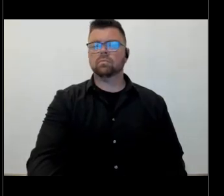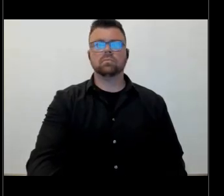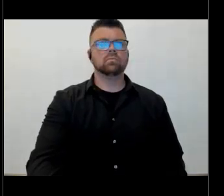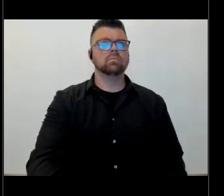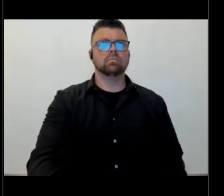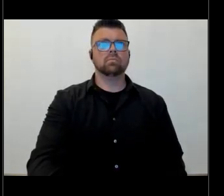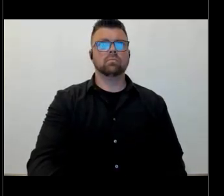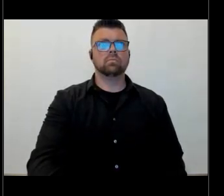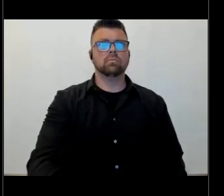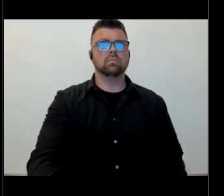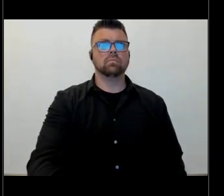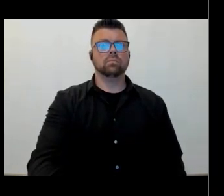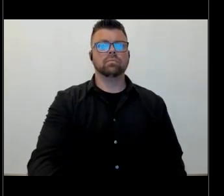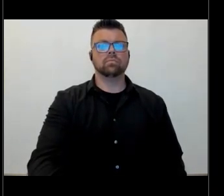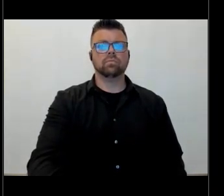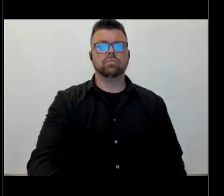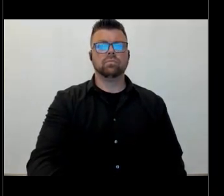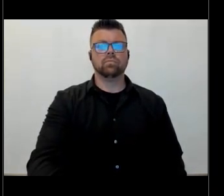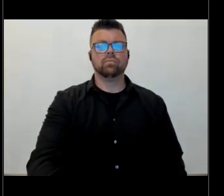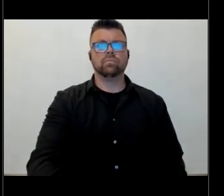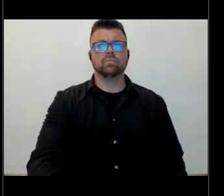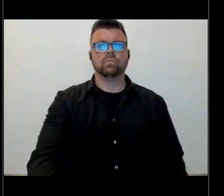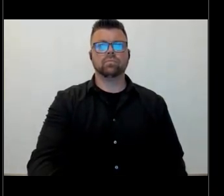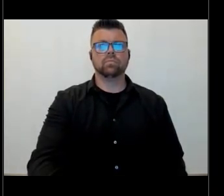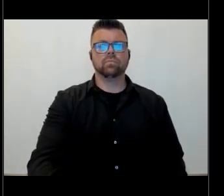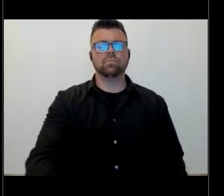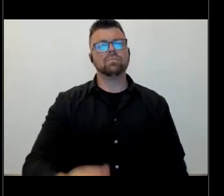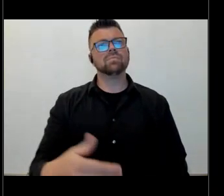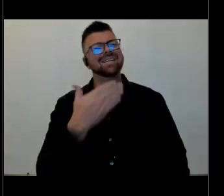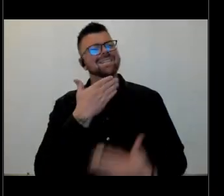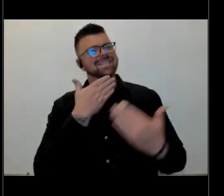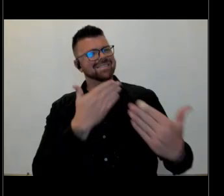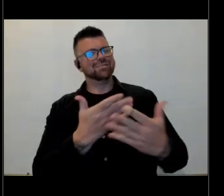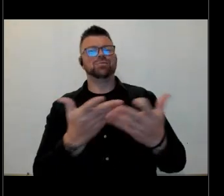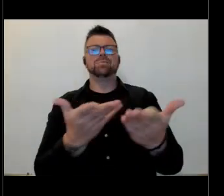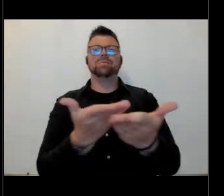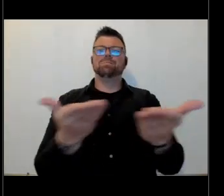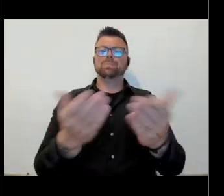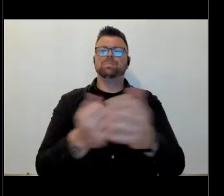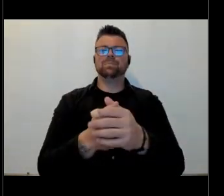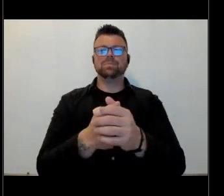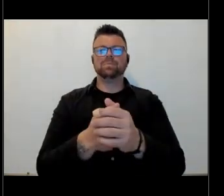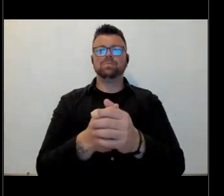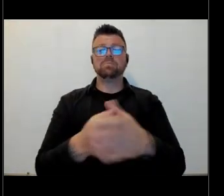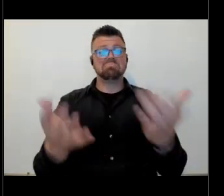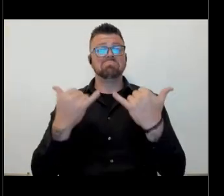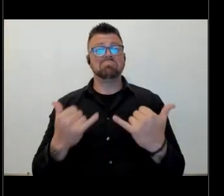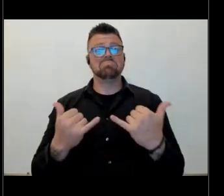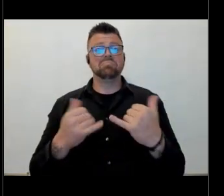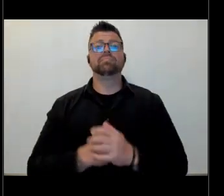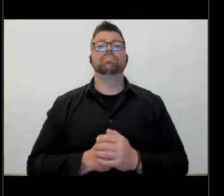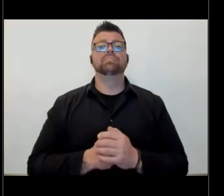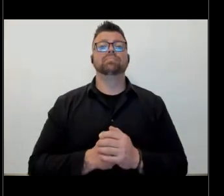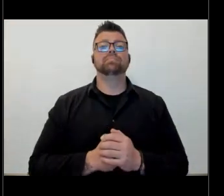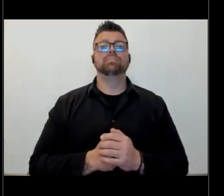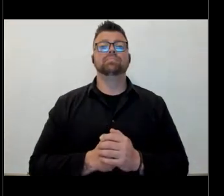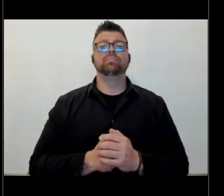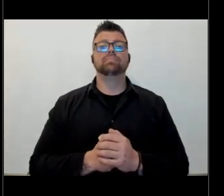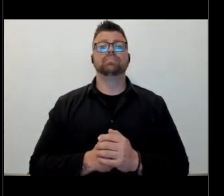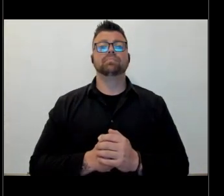All right, go ahead and close this poll. Thank you so much. That brings us to